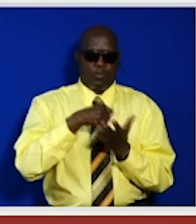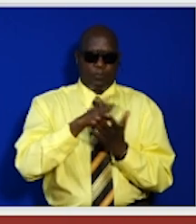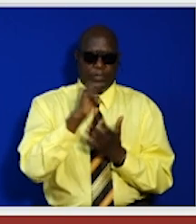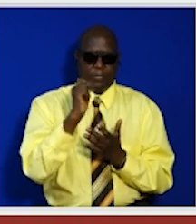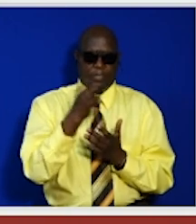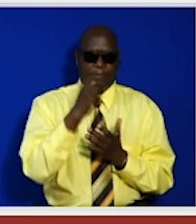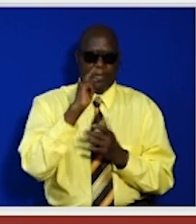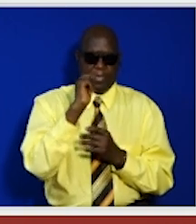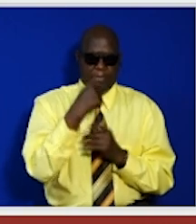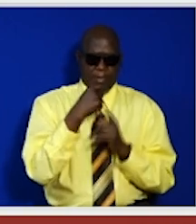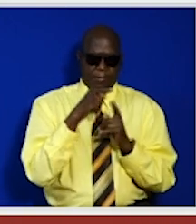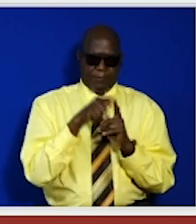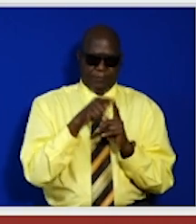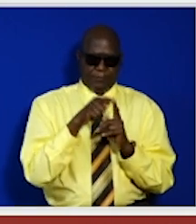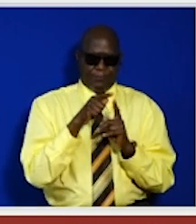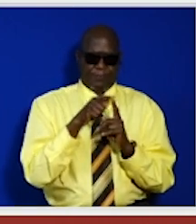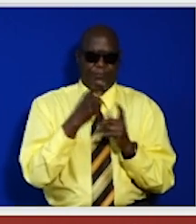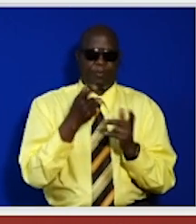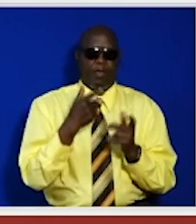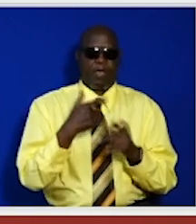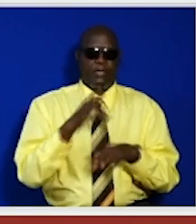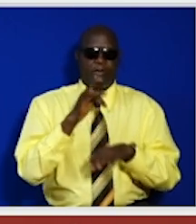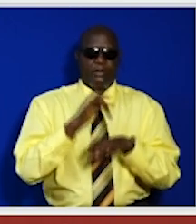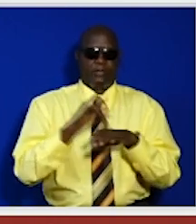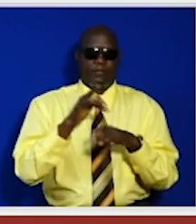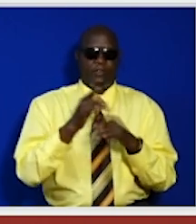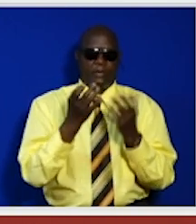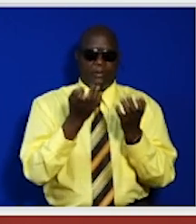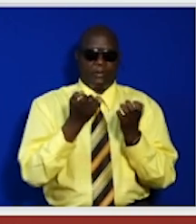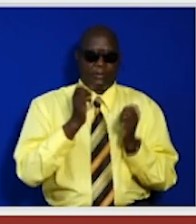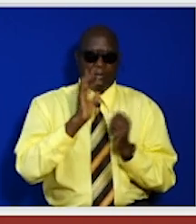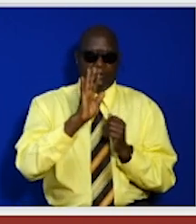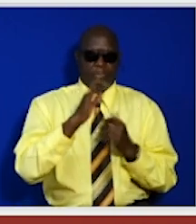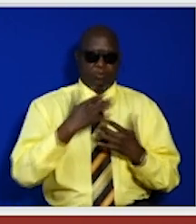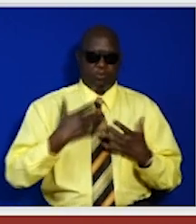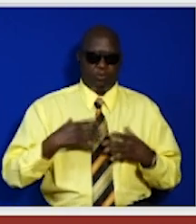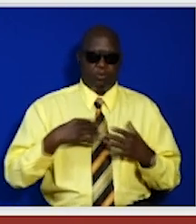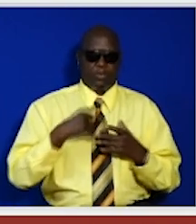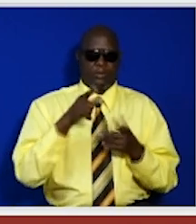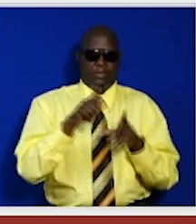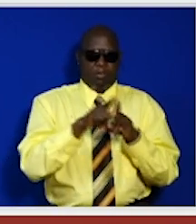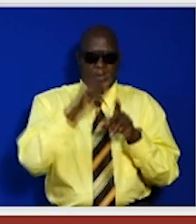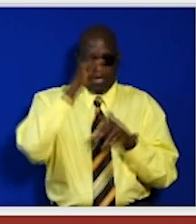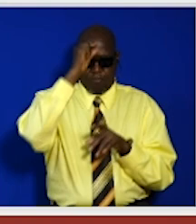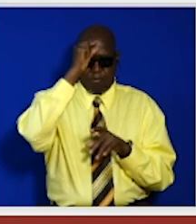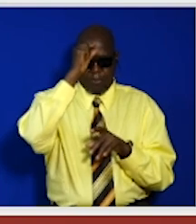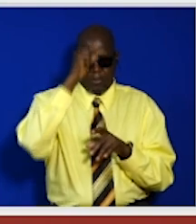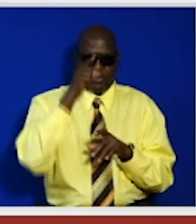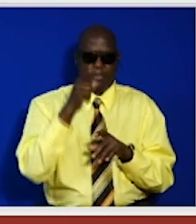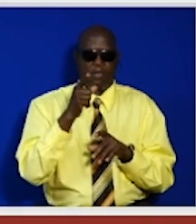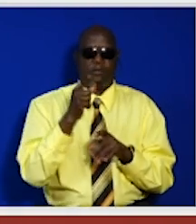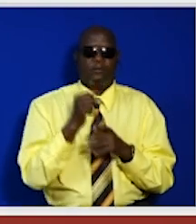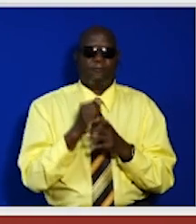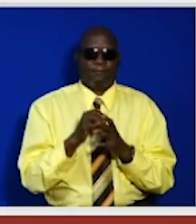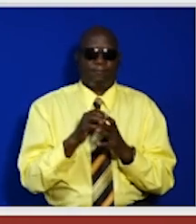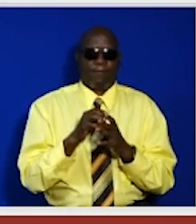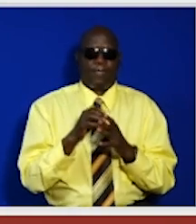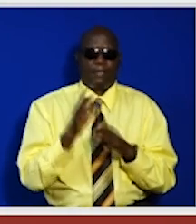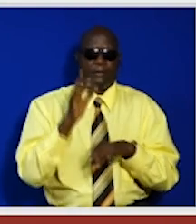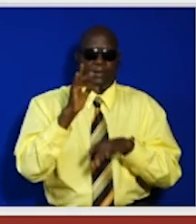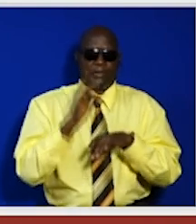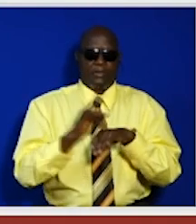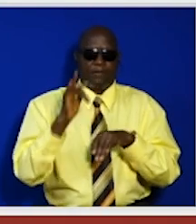a Kenya that is sensitive to the needs of its people, and a government that is